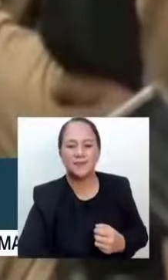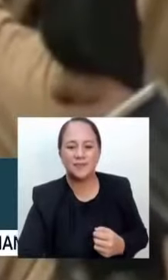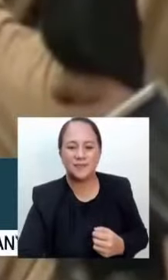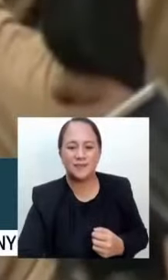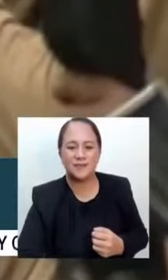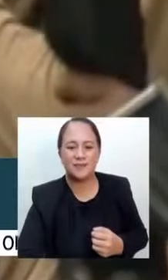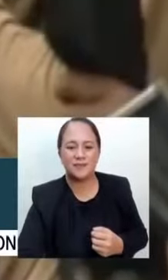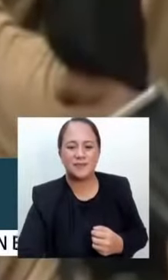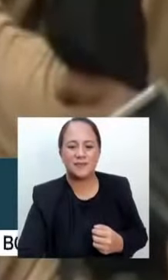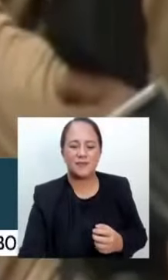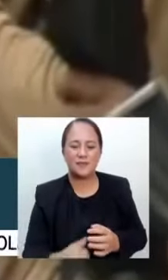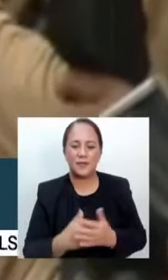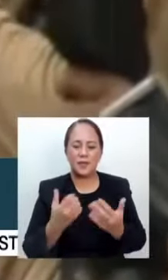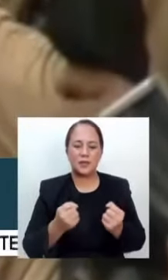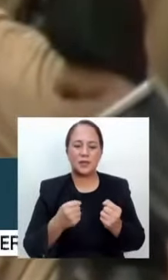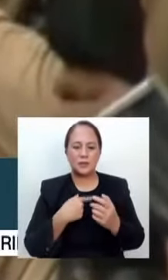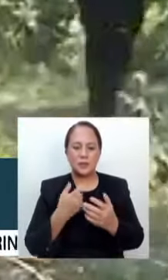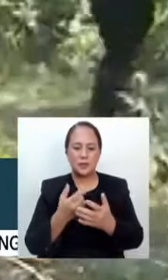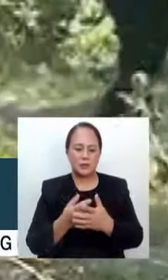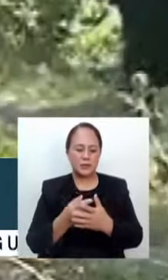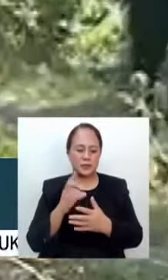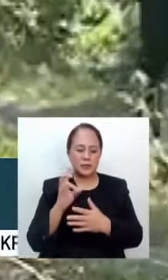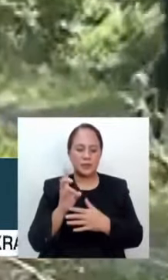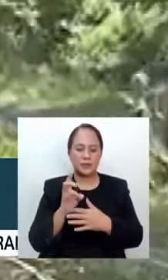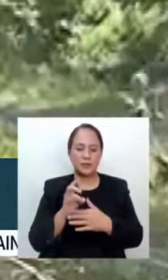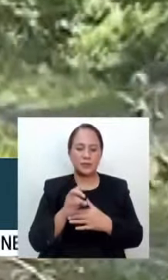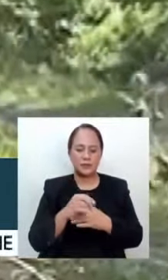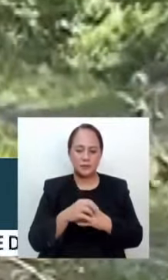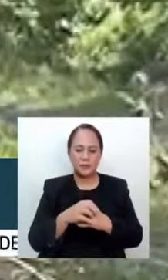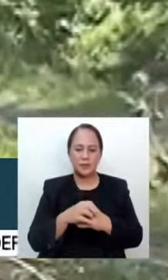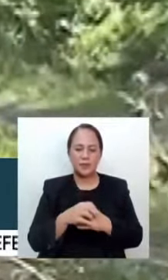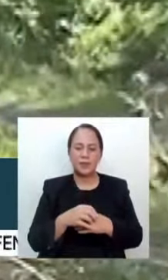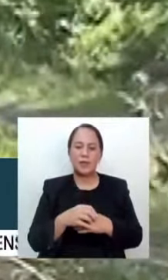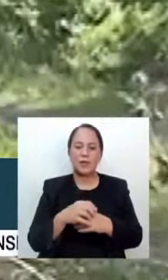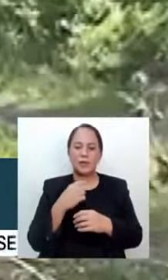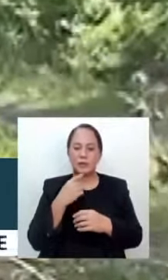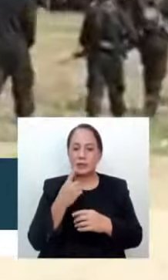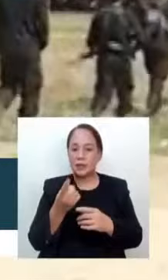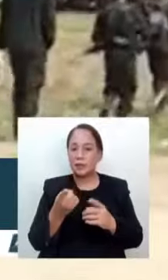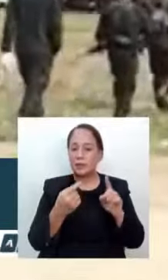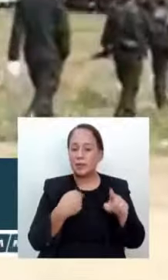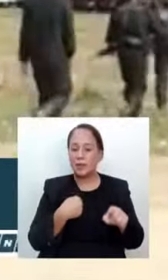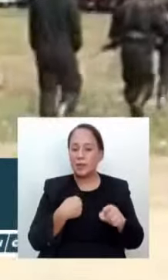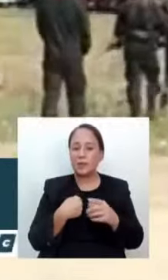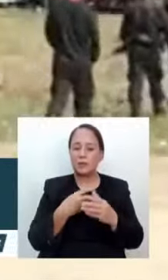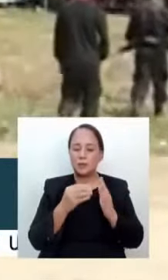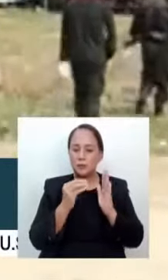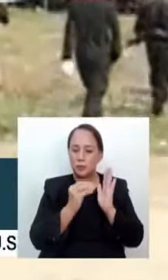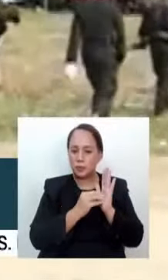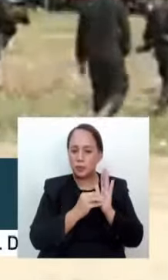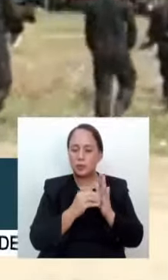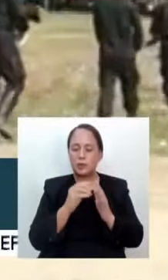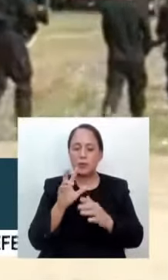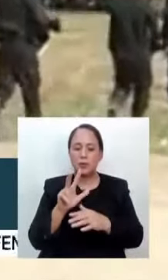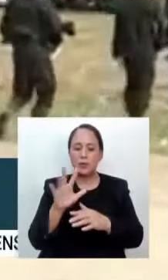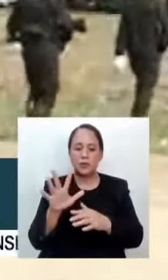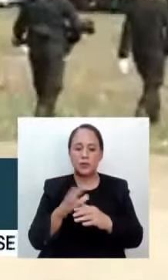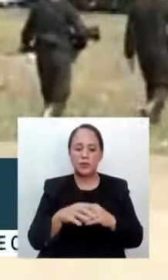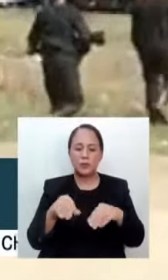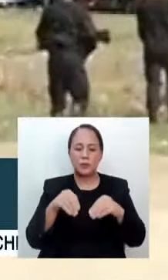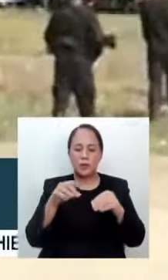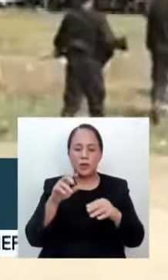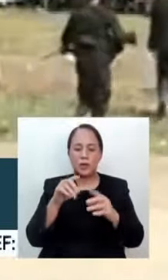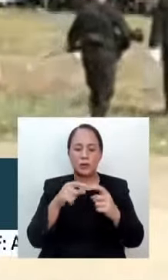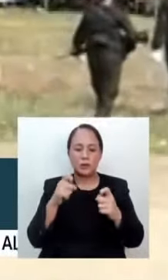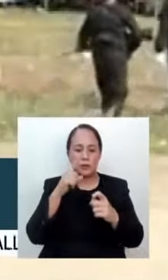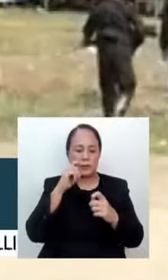on warrantless arrest and extended period of detention. One closely contested provision is Section 25, which grants the Anti-Terrorism Council